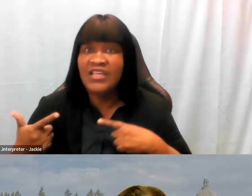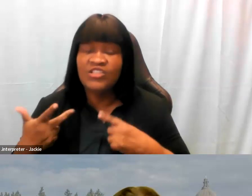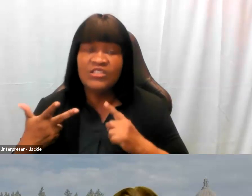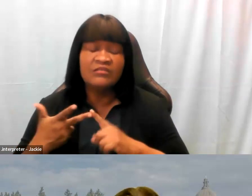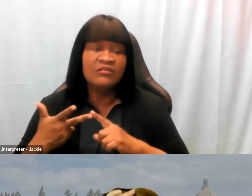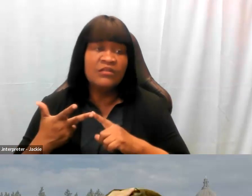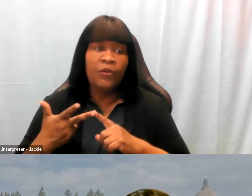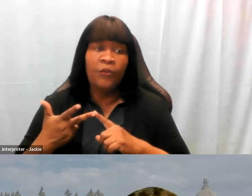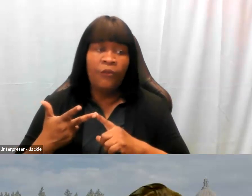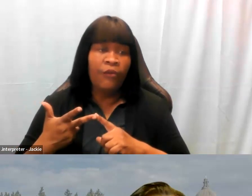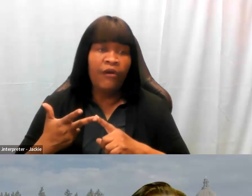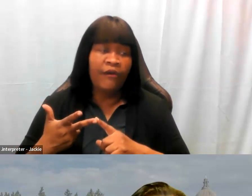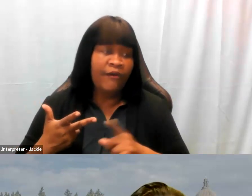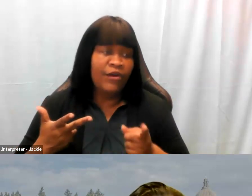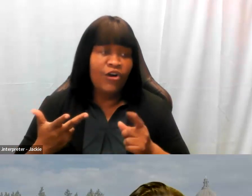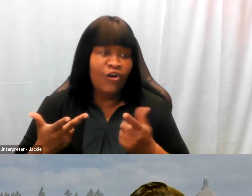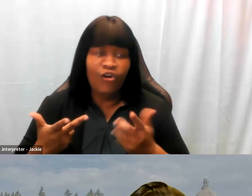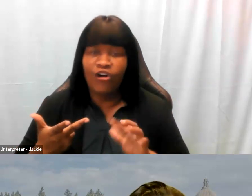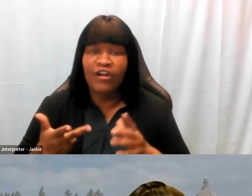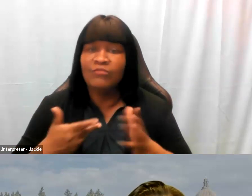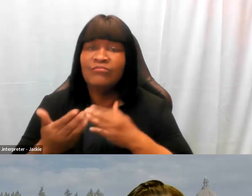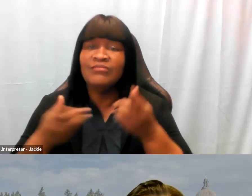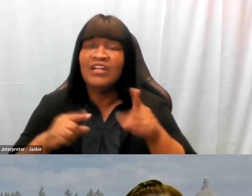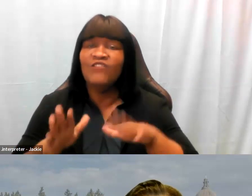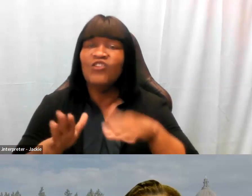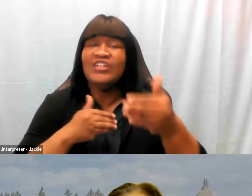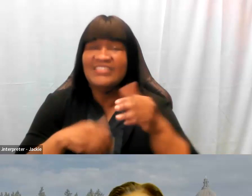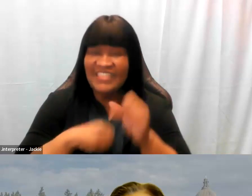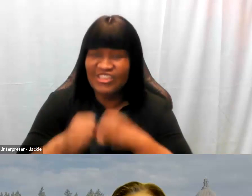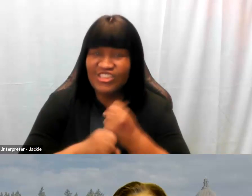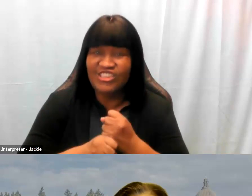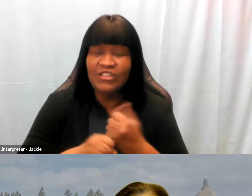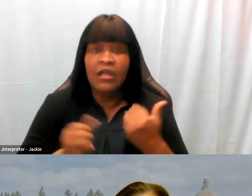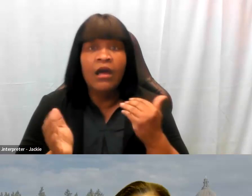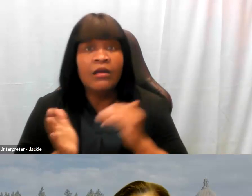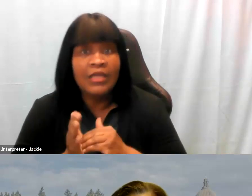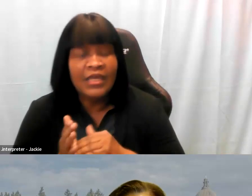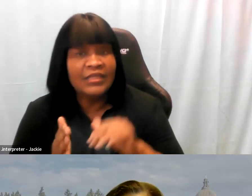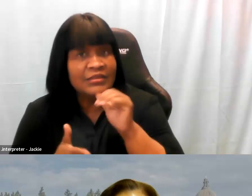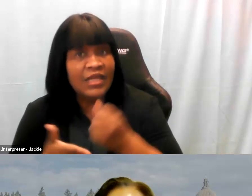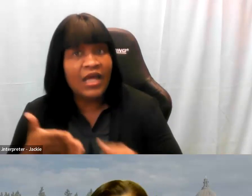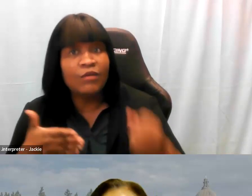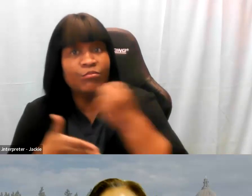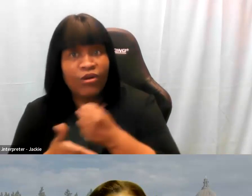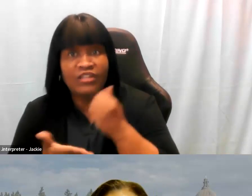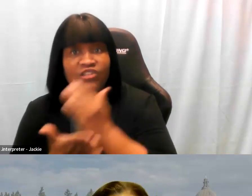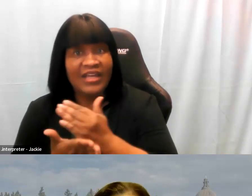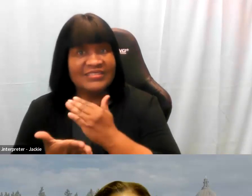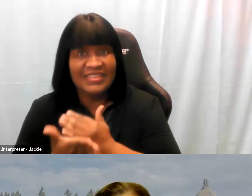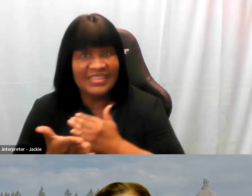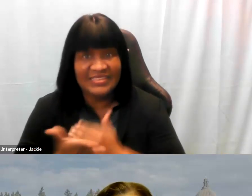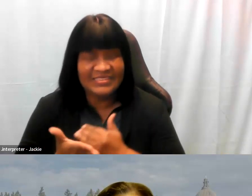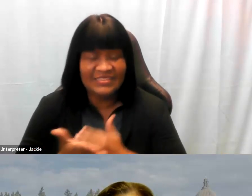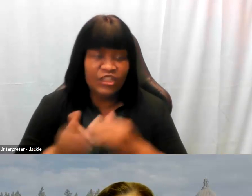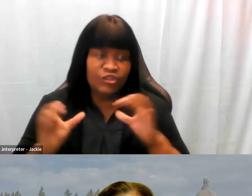or, CRIS action for next year. Again, it's not a prioritized list of,